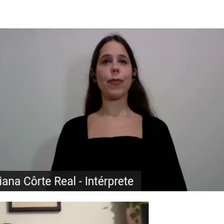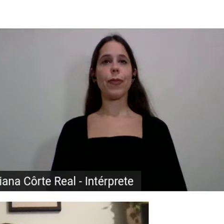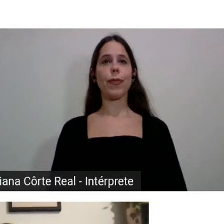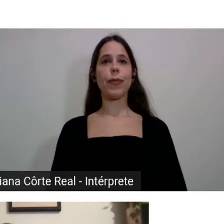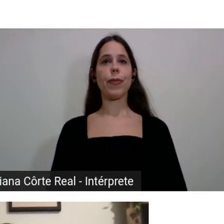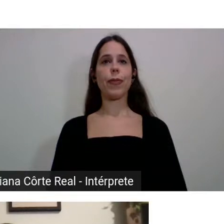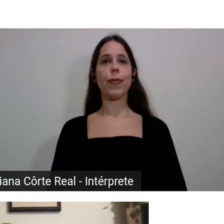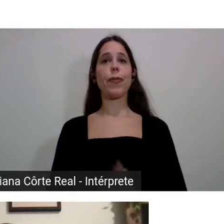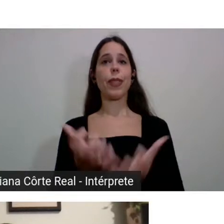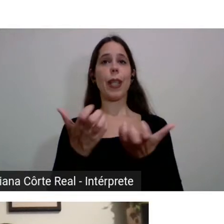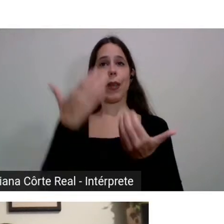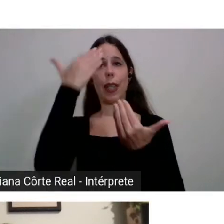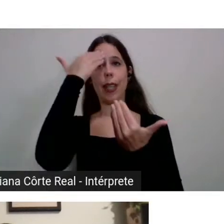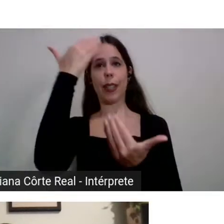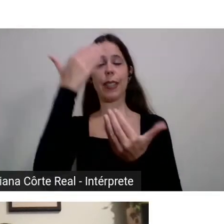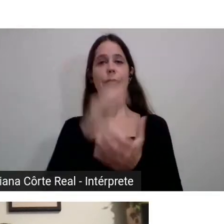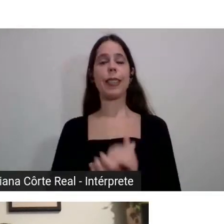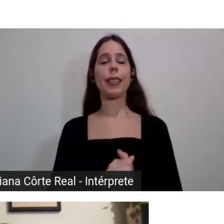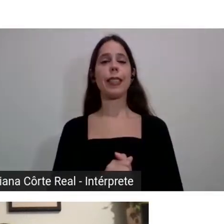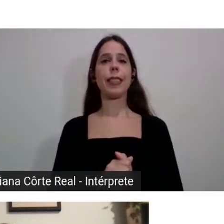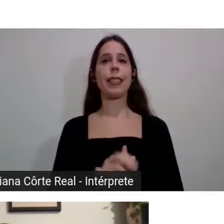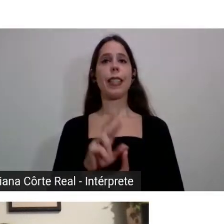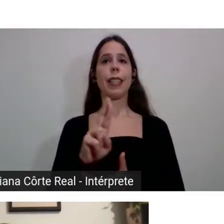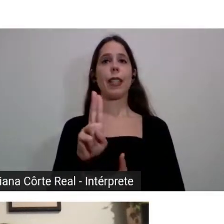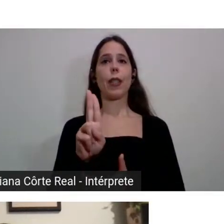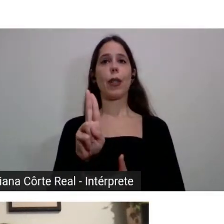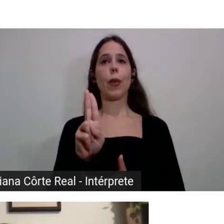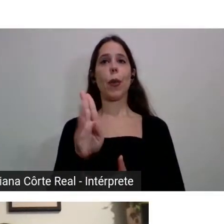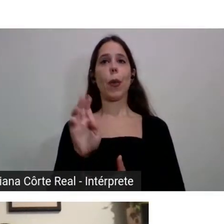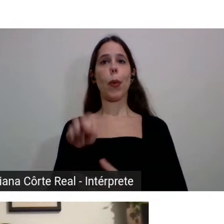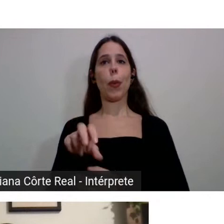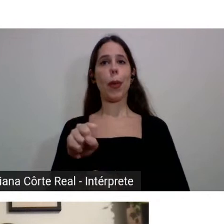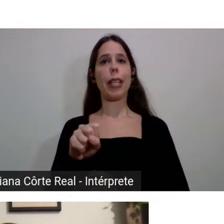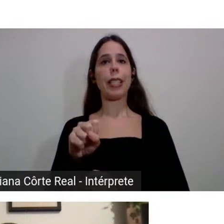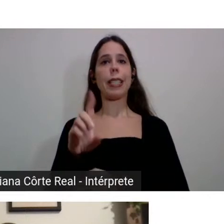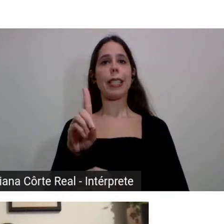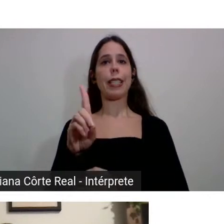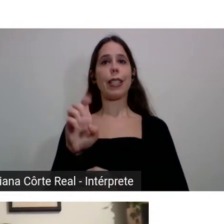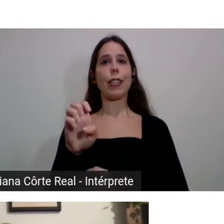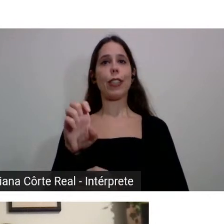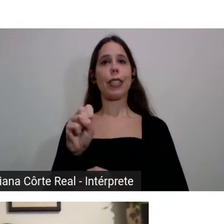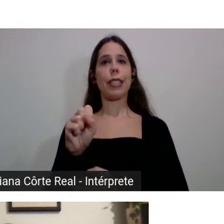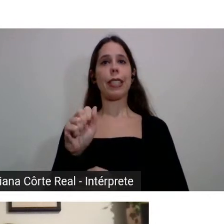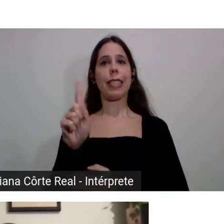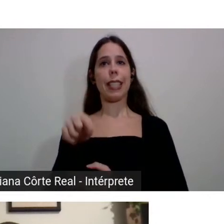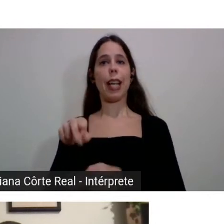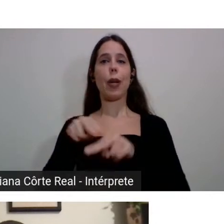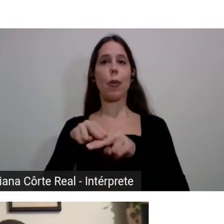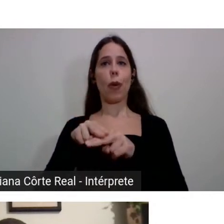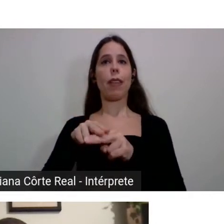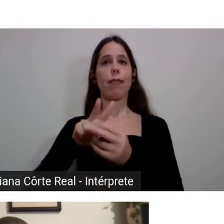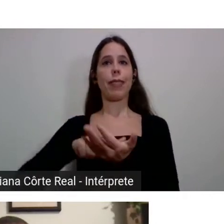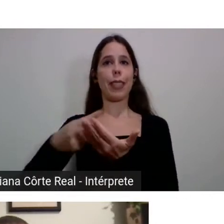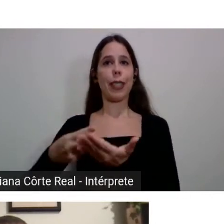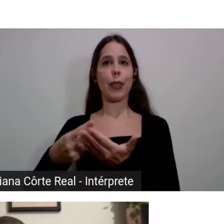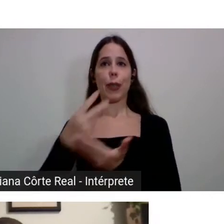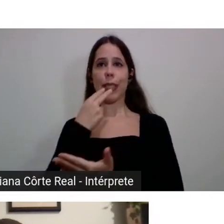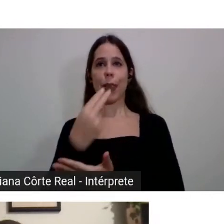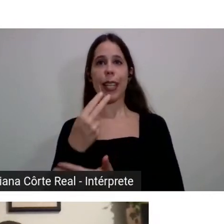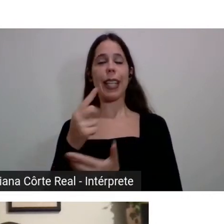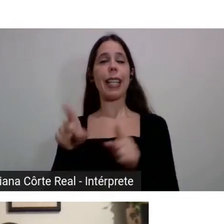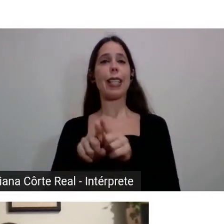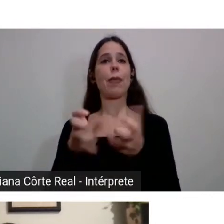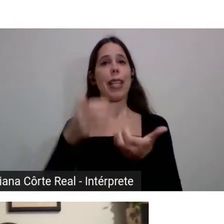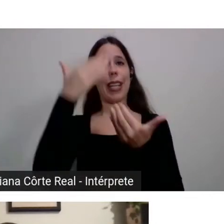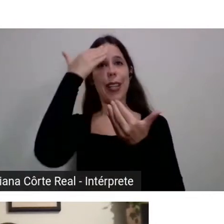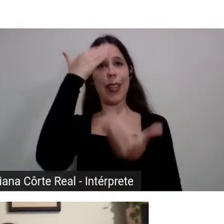Quero agradecer ao Rubens de Sá pela tradução. Quero agradecer também às nossas